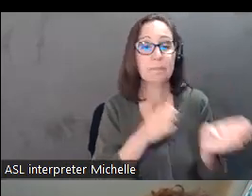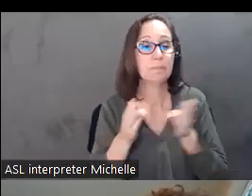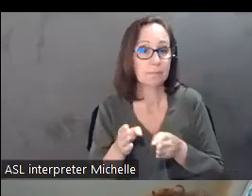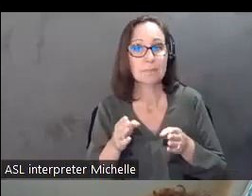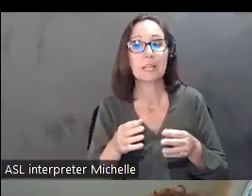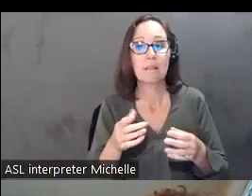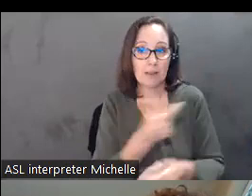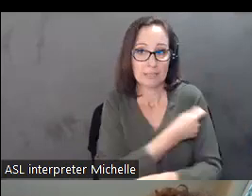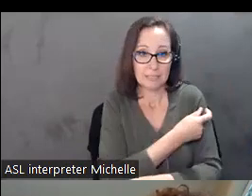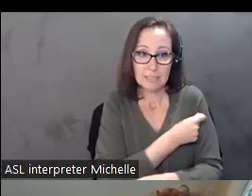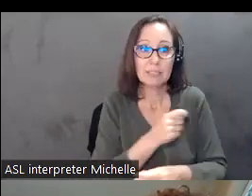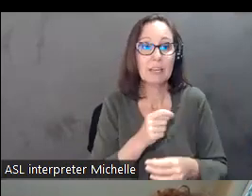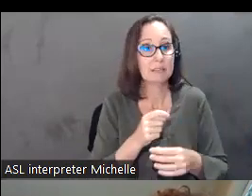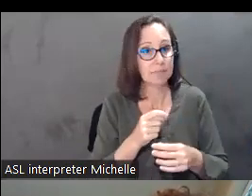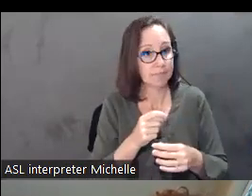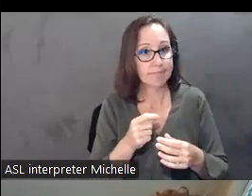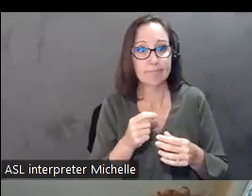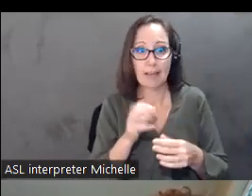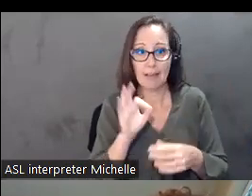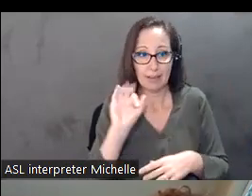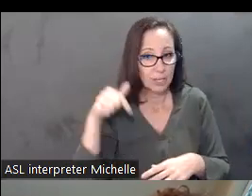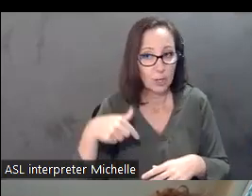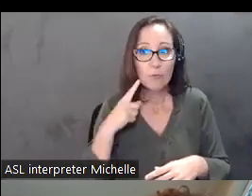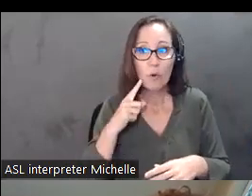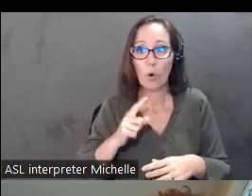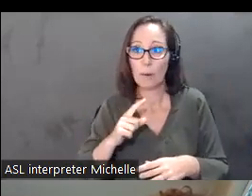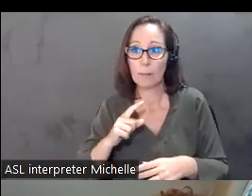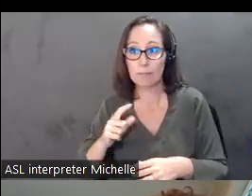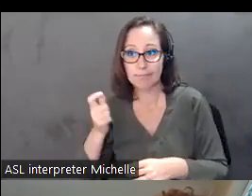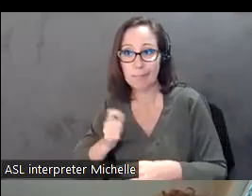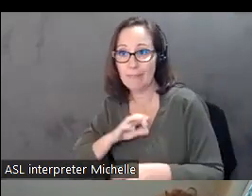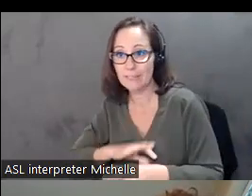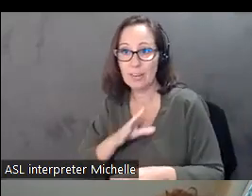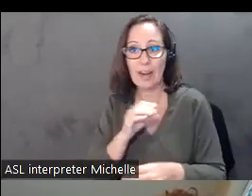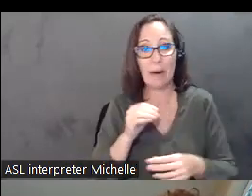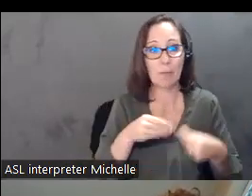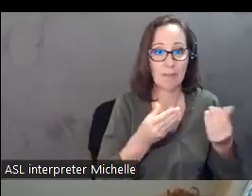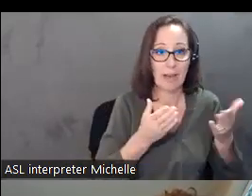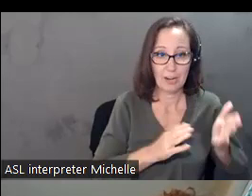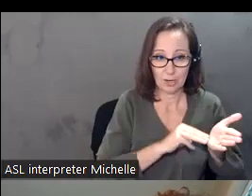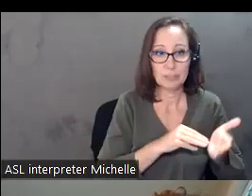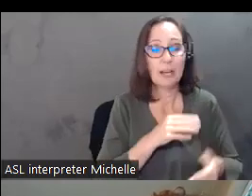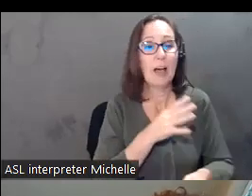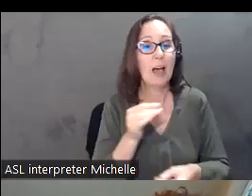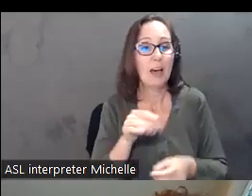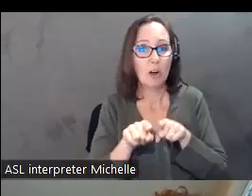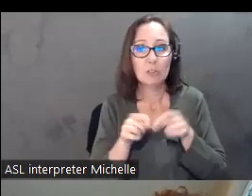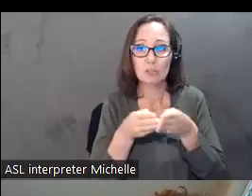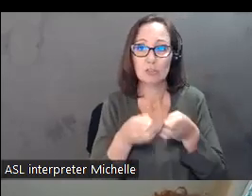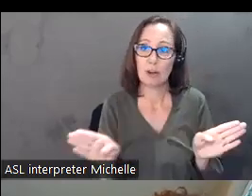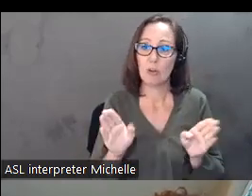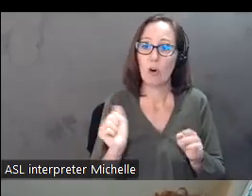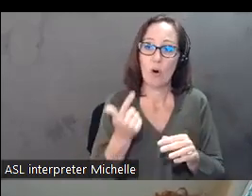vaccination administration FAQs for both beneficiaries and for providers. And we also have a general all plan letter on